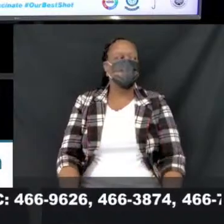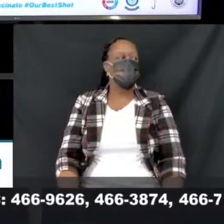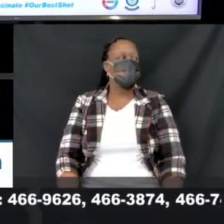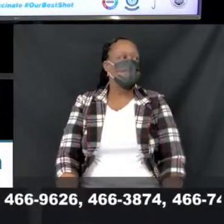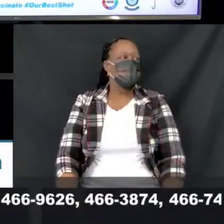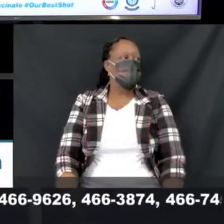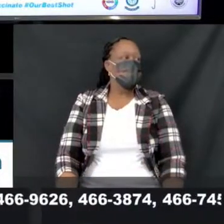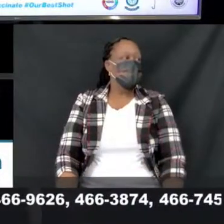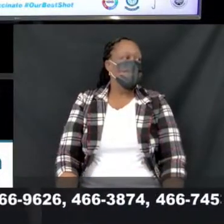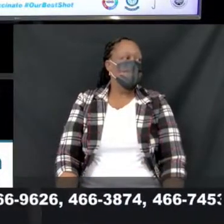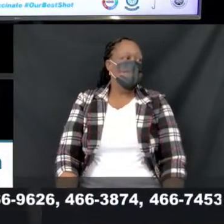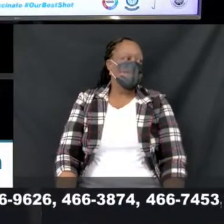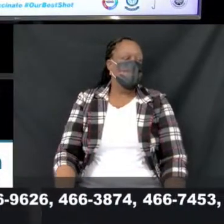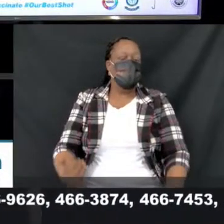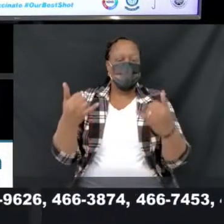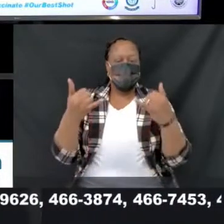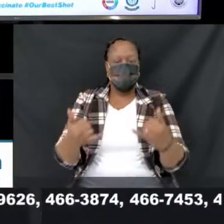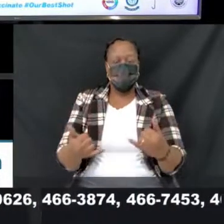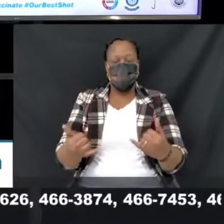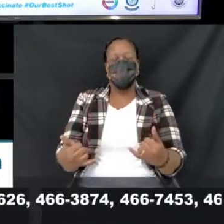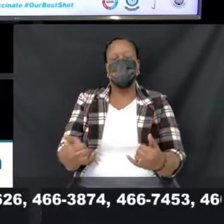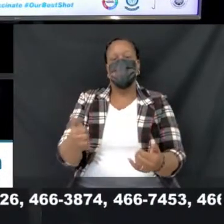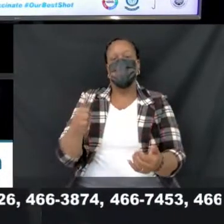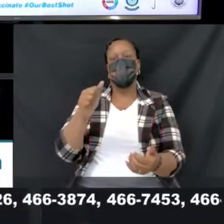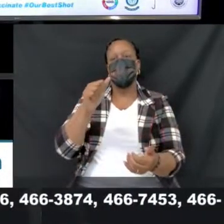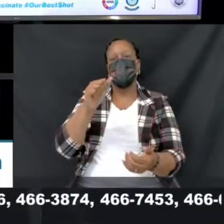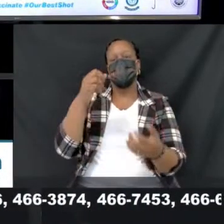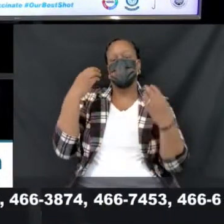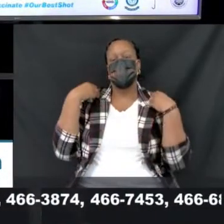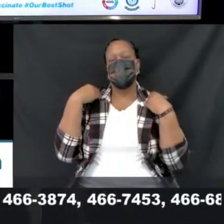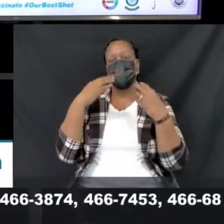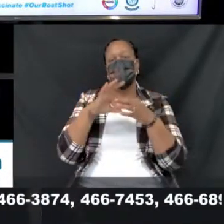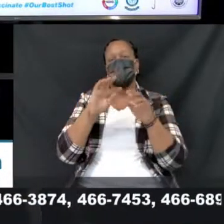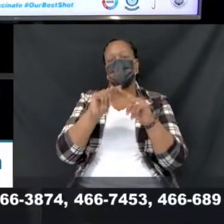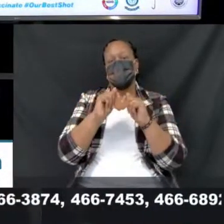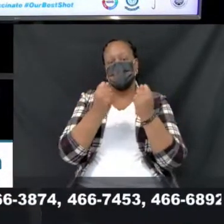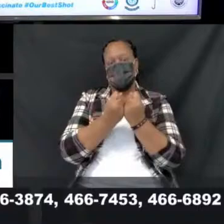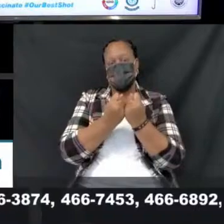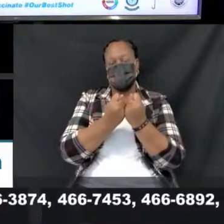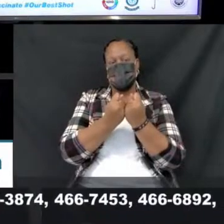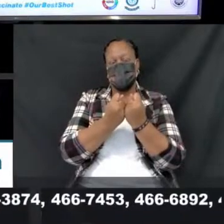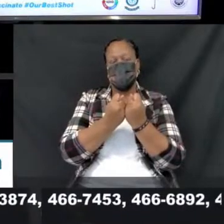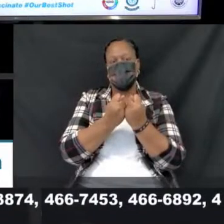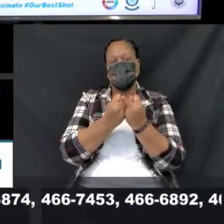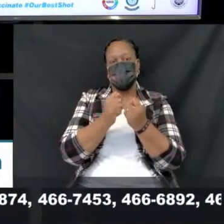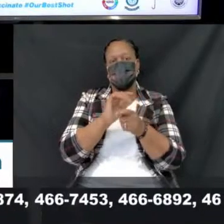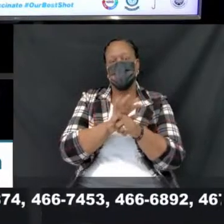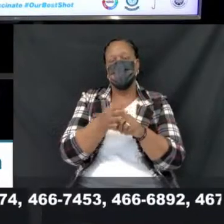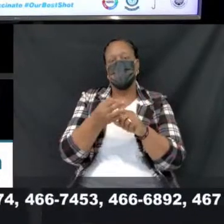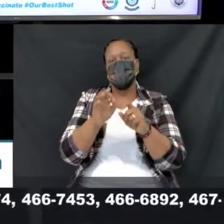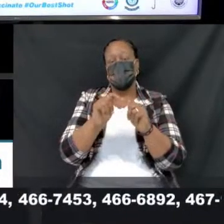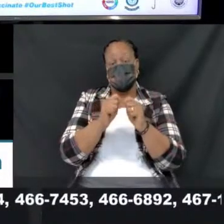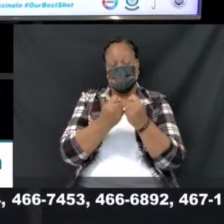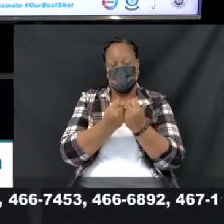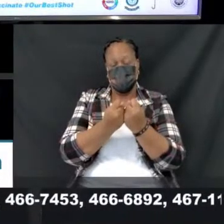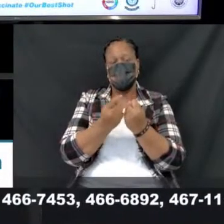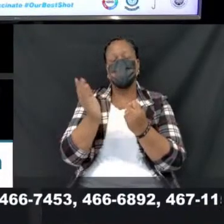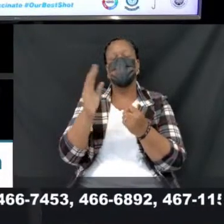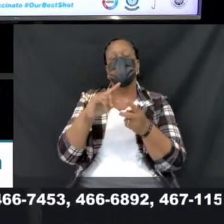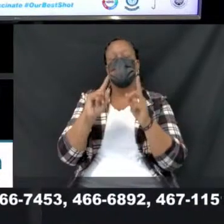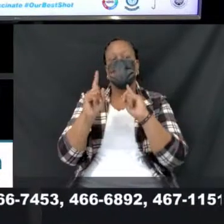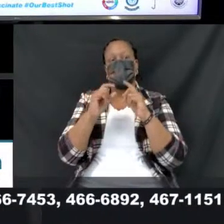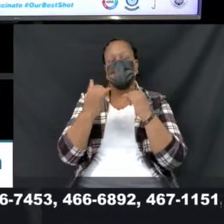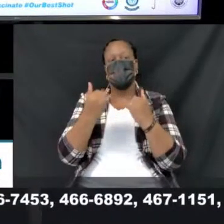I would like now to invite Mr. Abdias Samuel, the chair of our National COVID-19